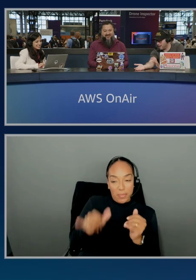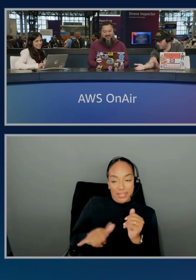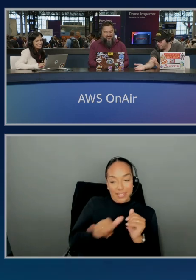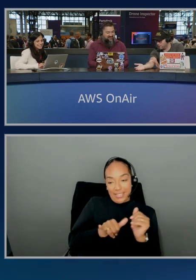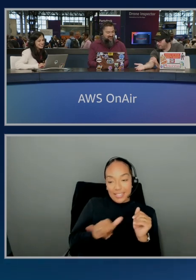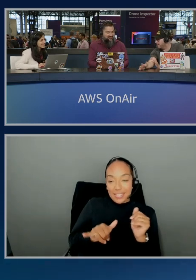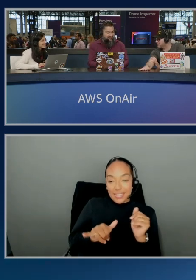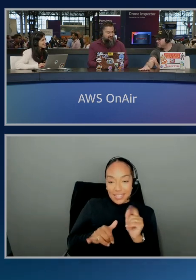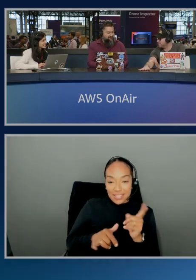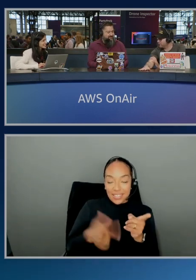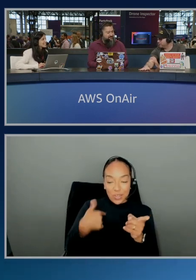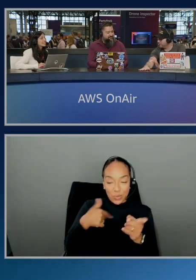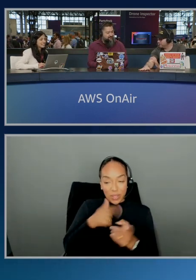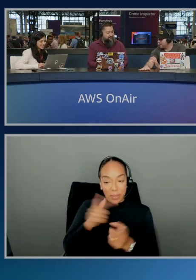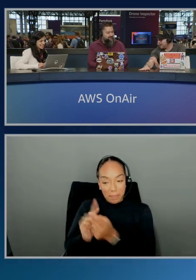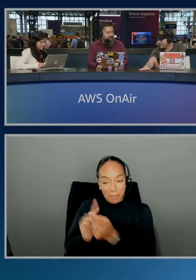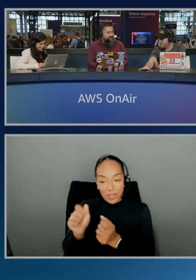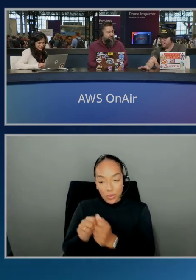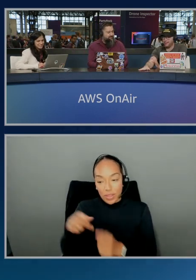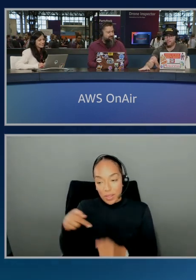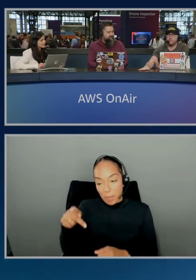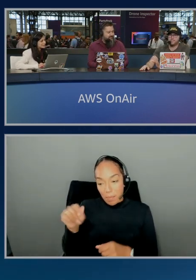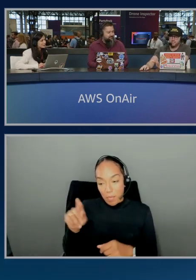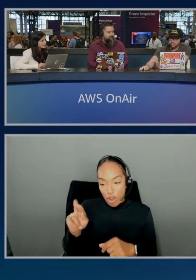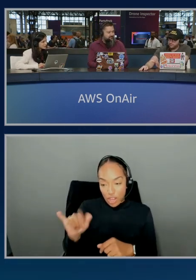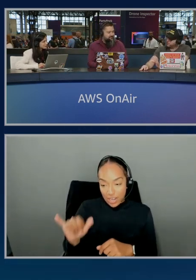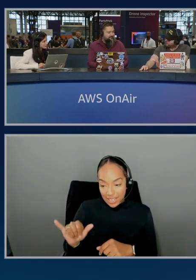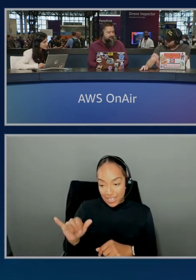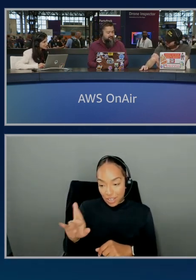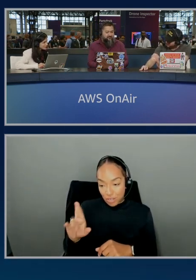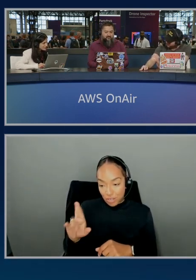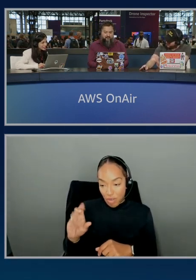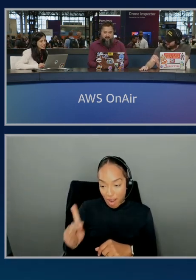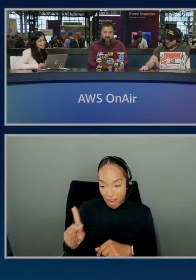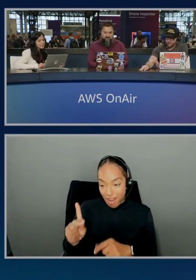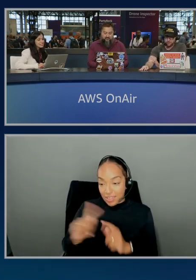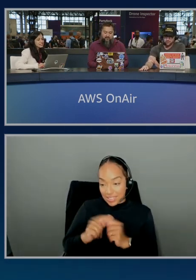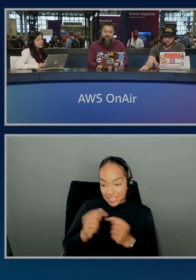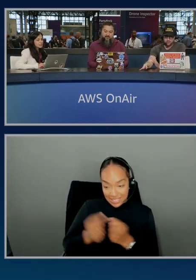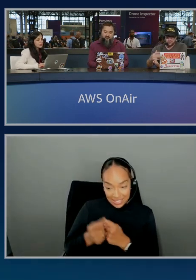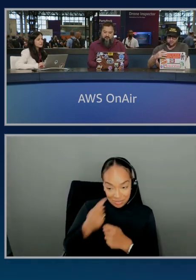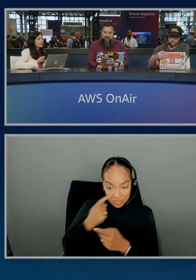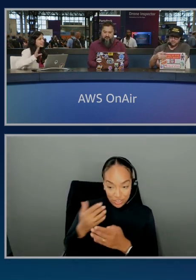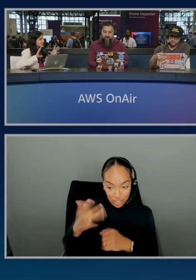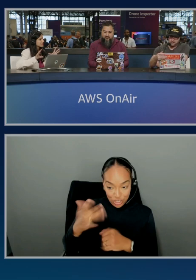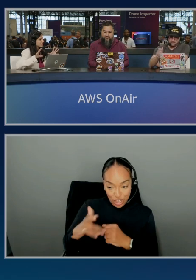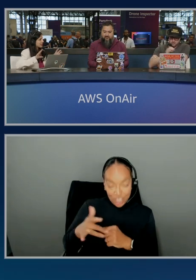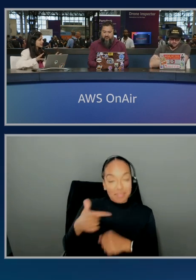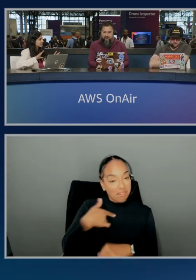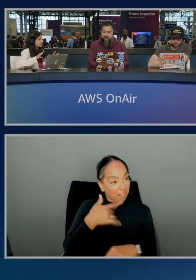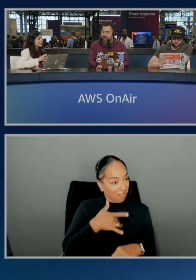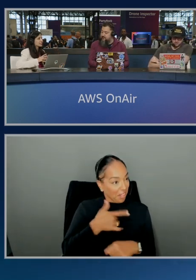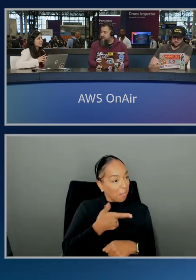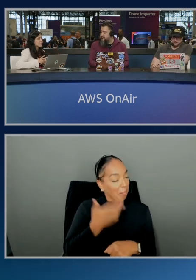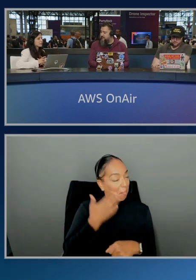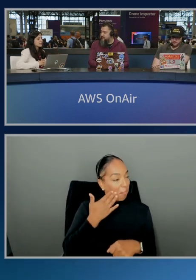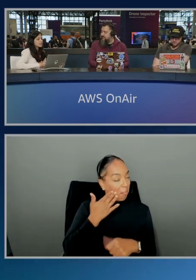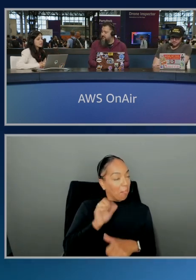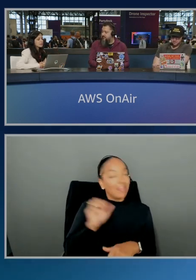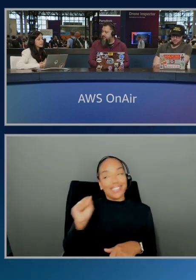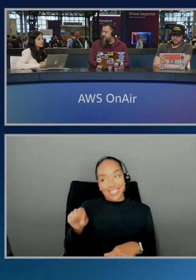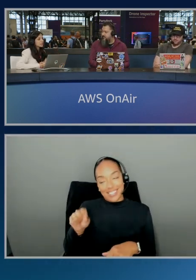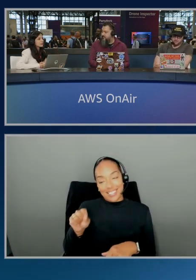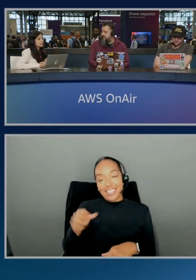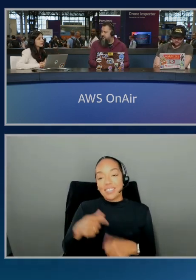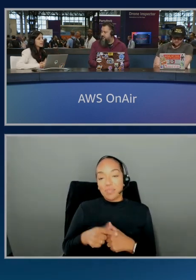We met with the Party Rock team earlier today. Yes. It feels familiar. It does. So we've added some other capabilities